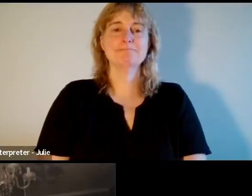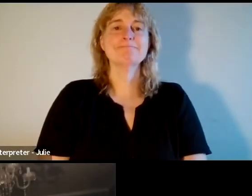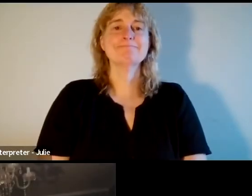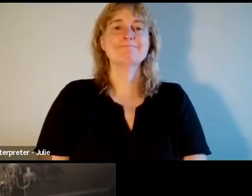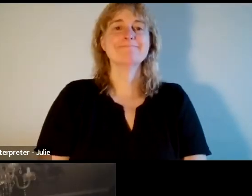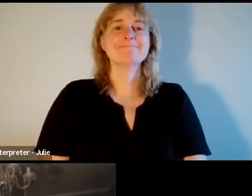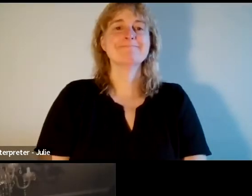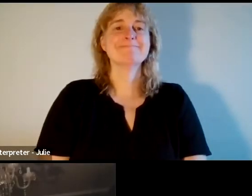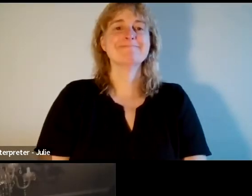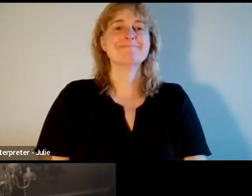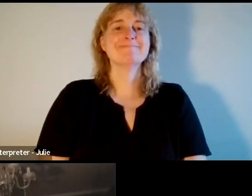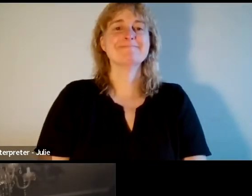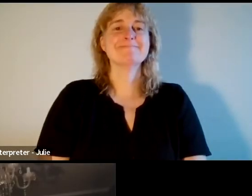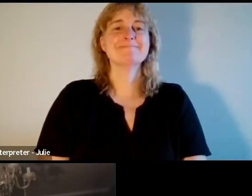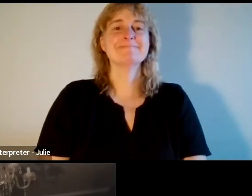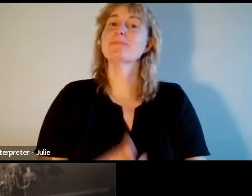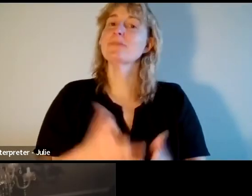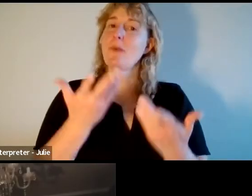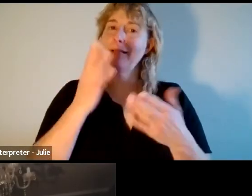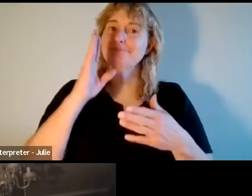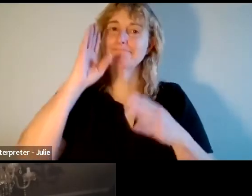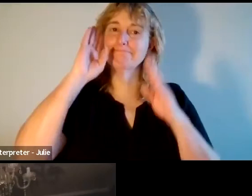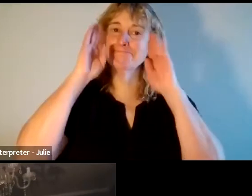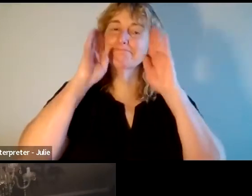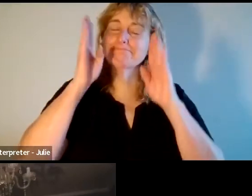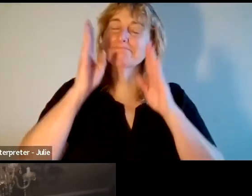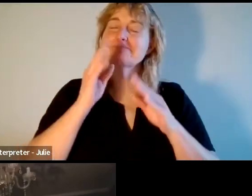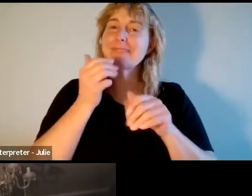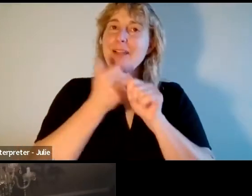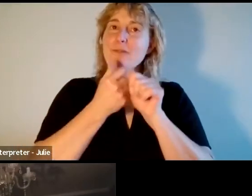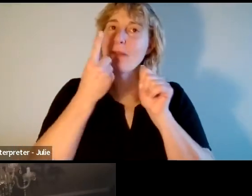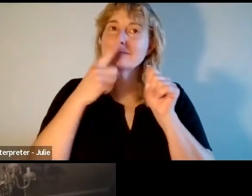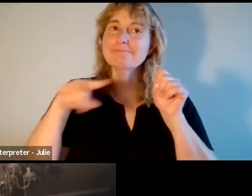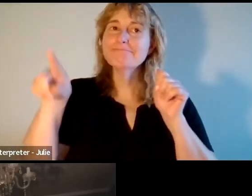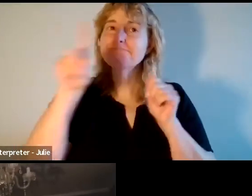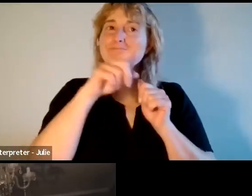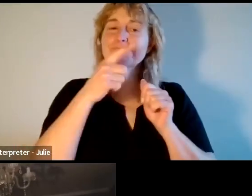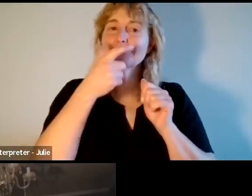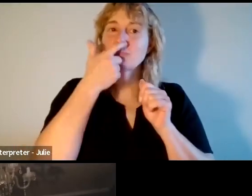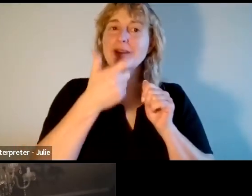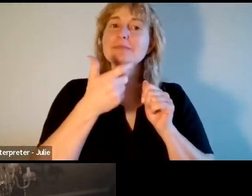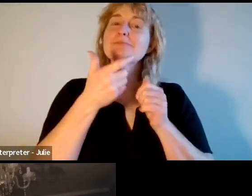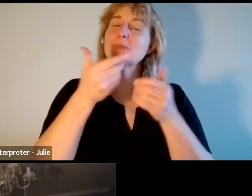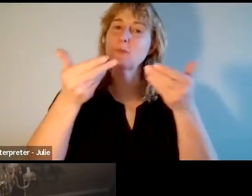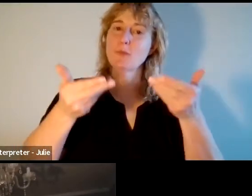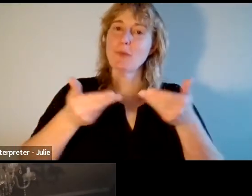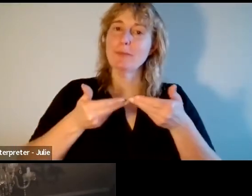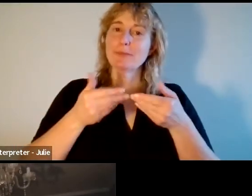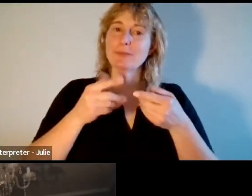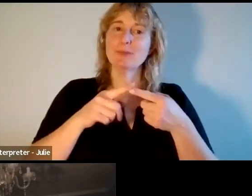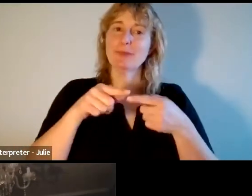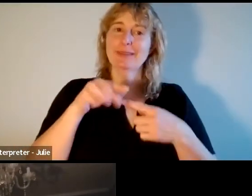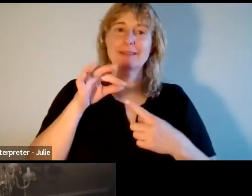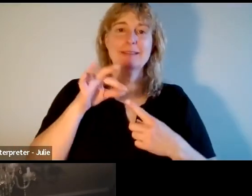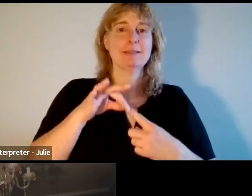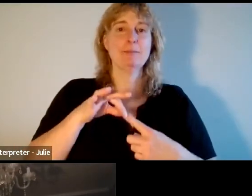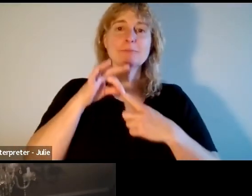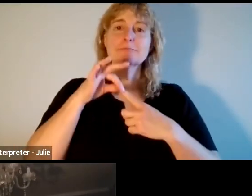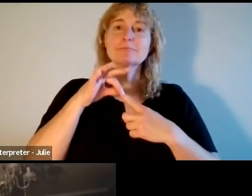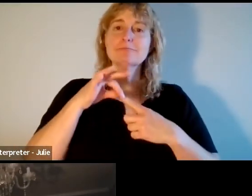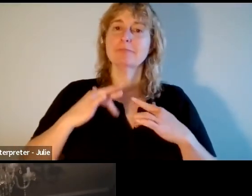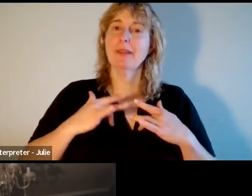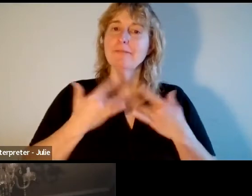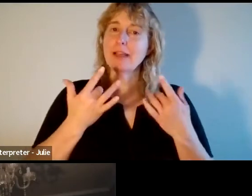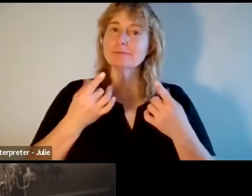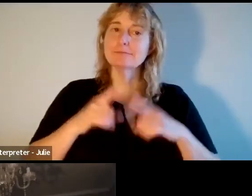All right. Well, greetings, everyone, and welcome to this special event called